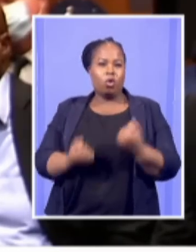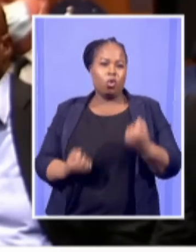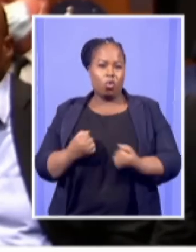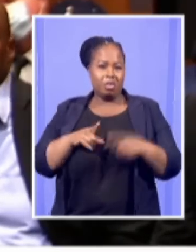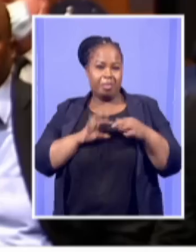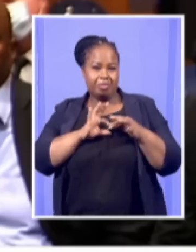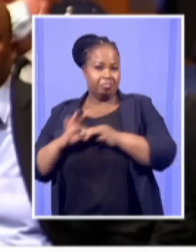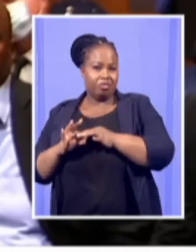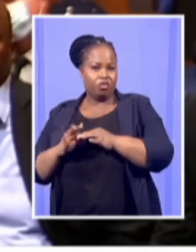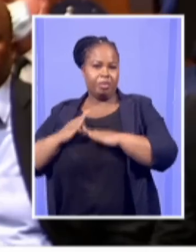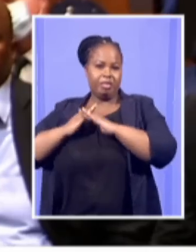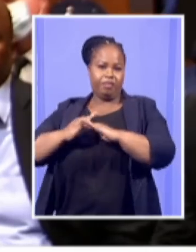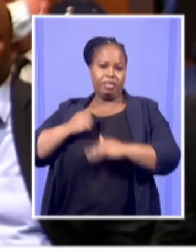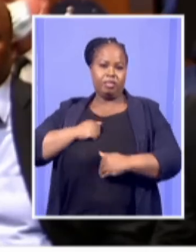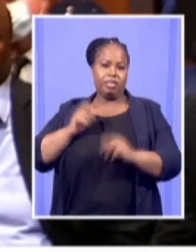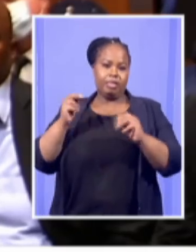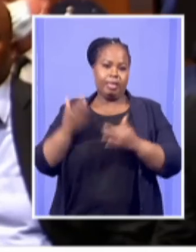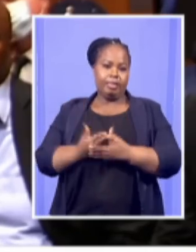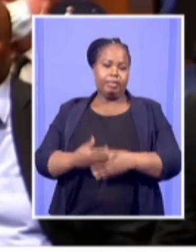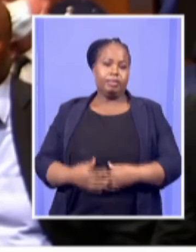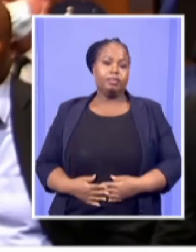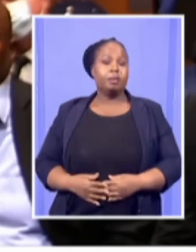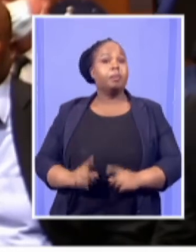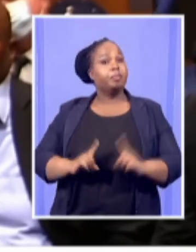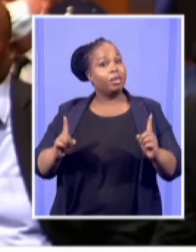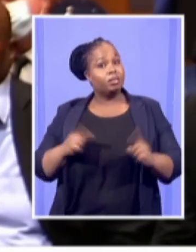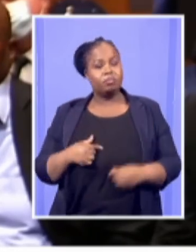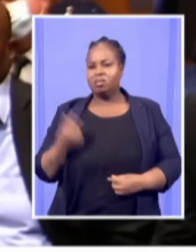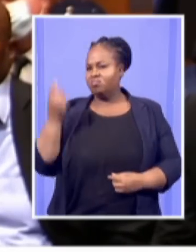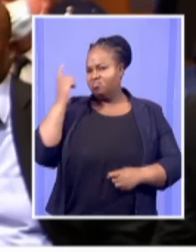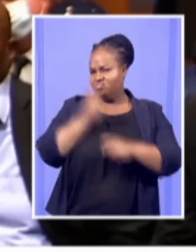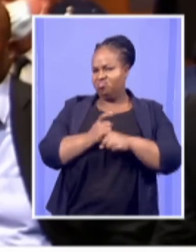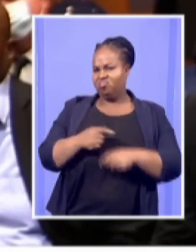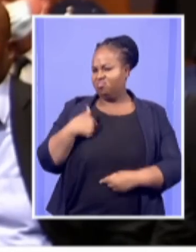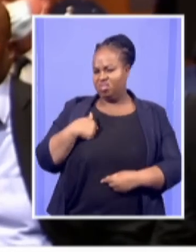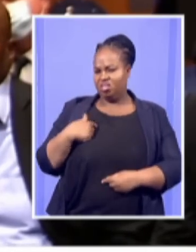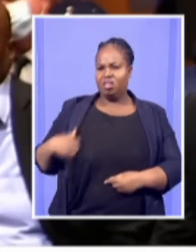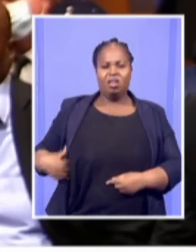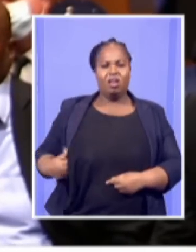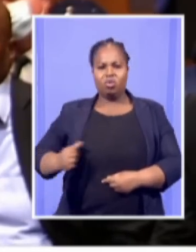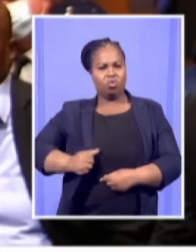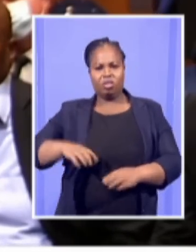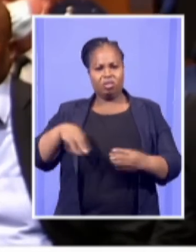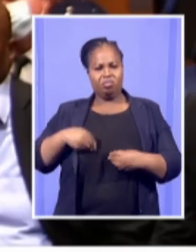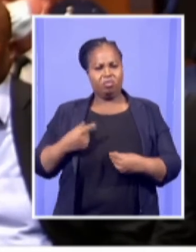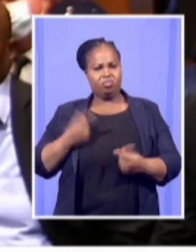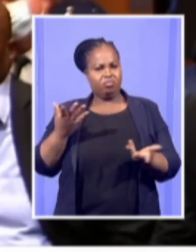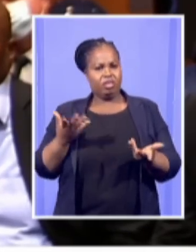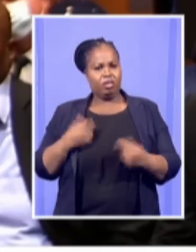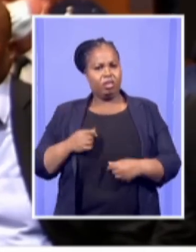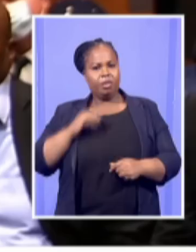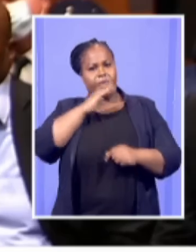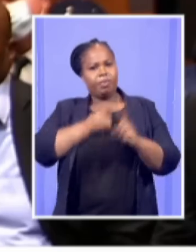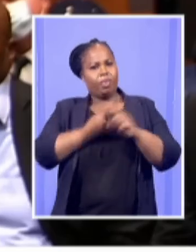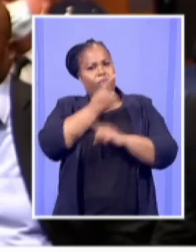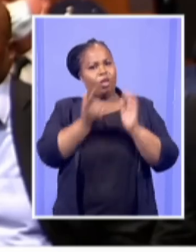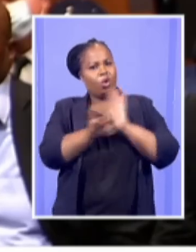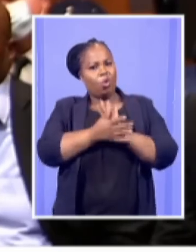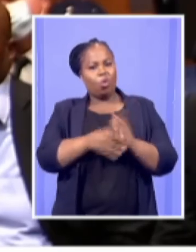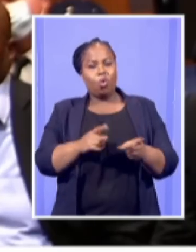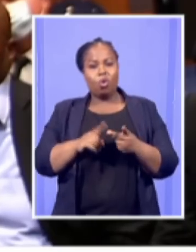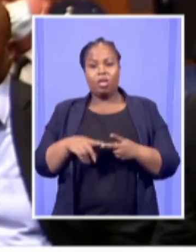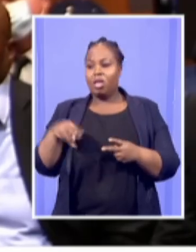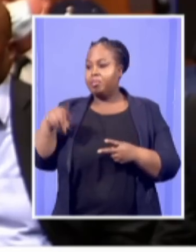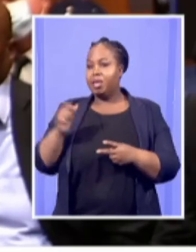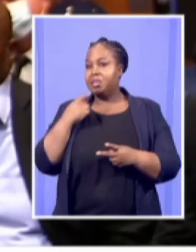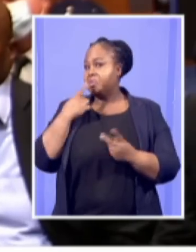to my defence in the matter. I however deny that I have conducted myself in any unlawful manner, either as alleged by the prosecution or at